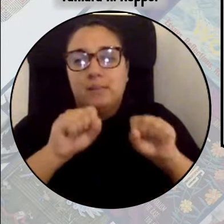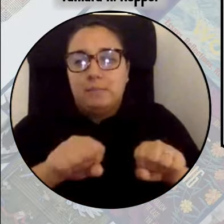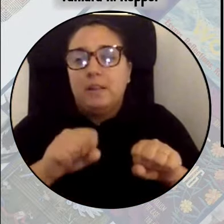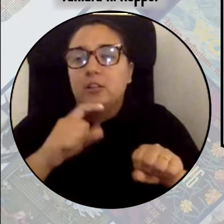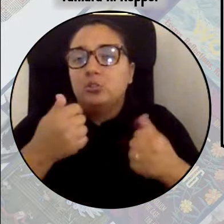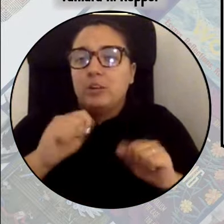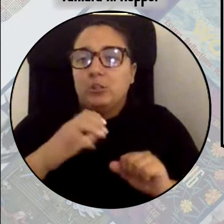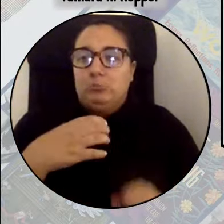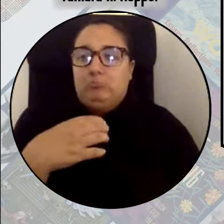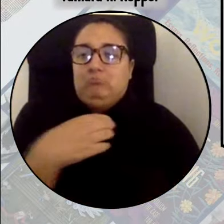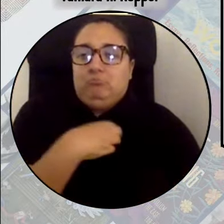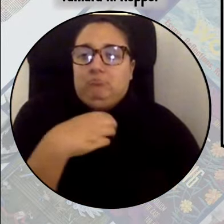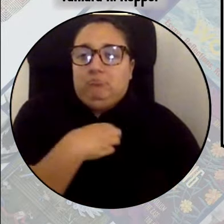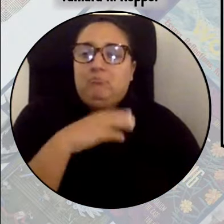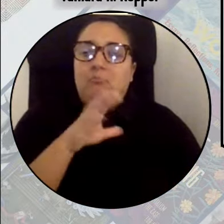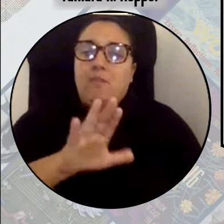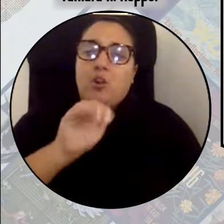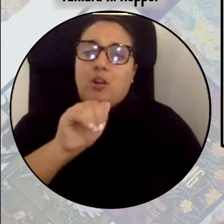of appeal their cases.